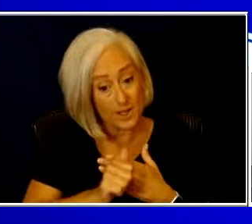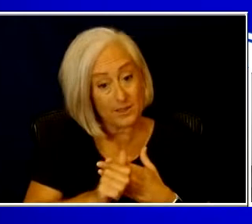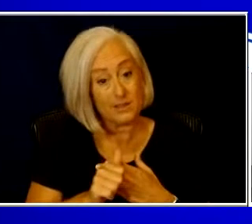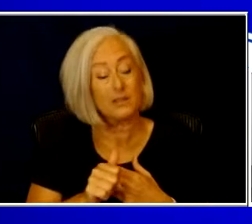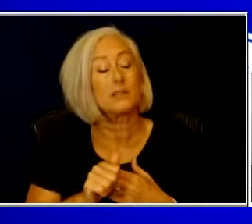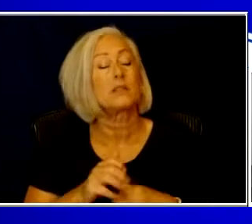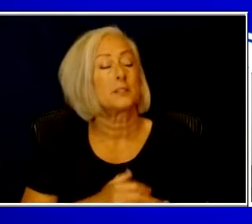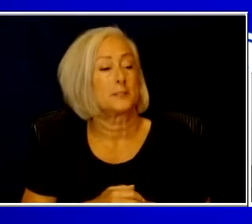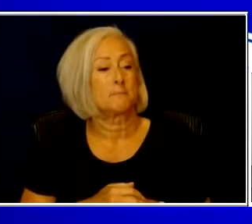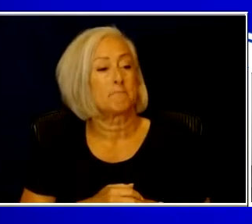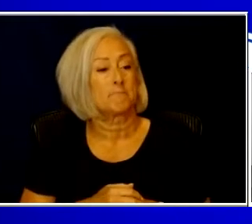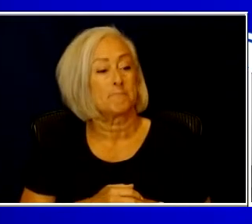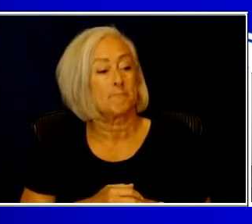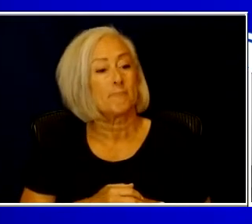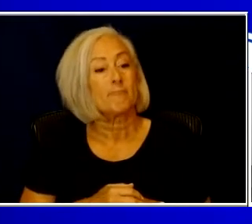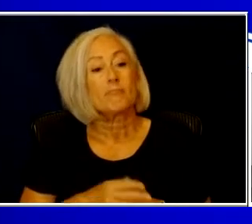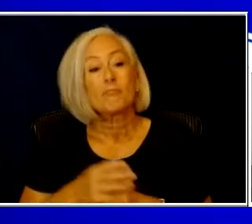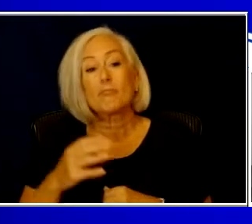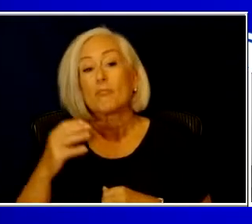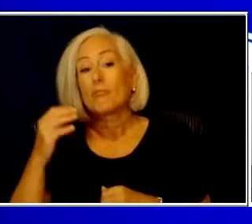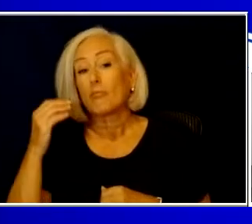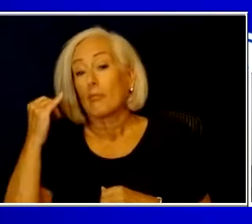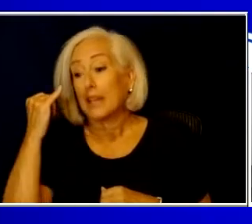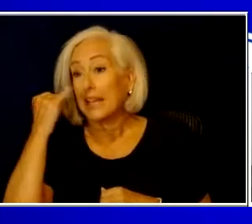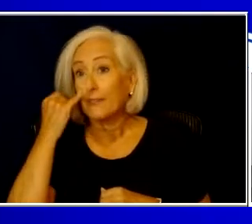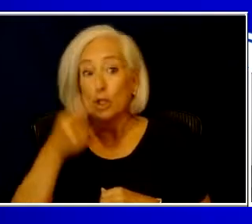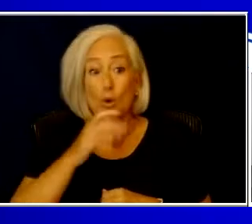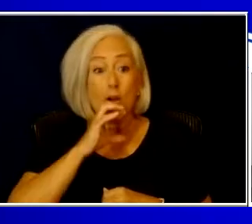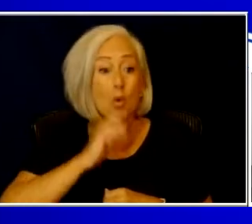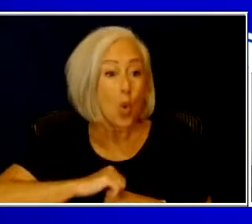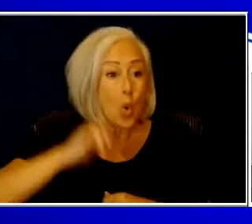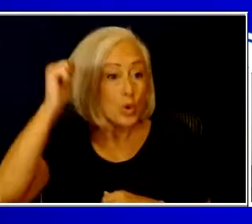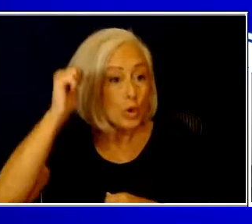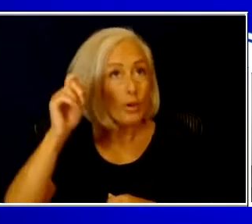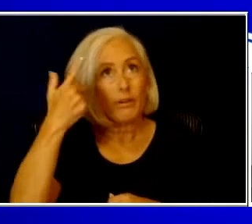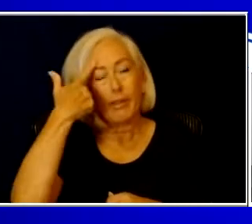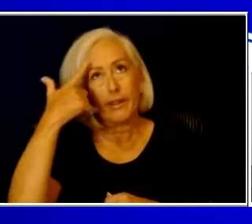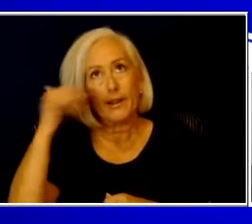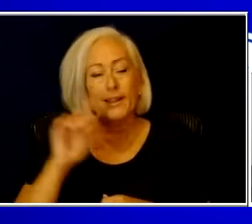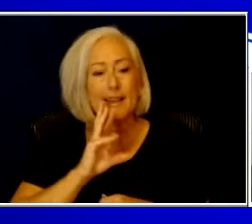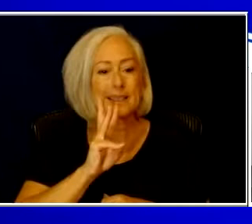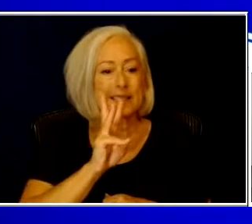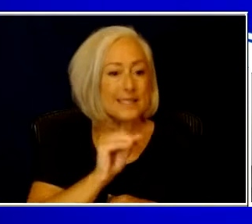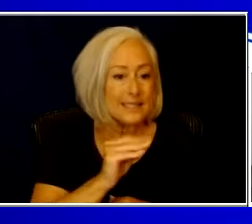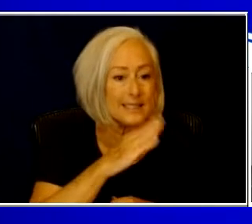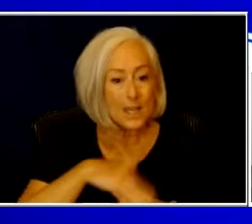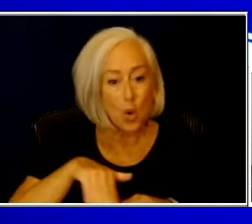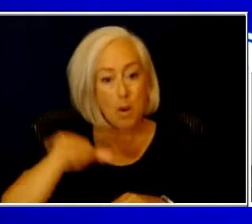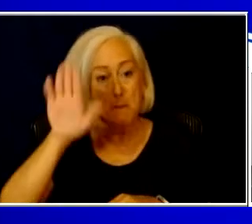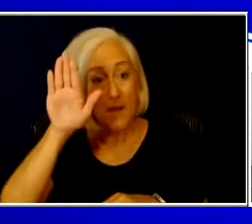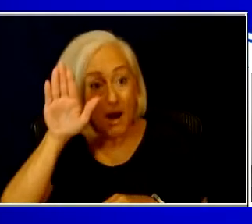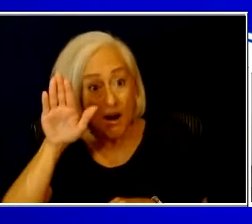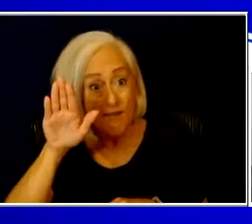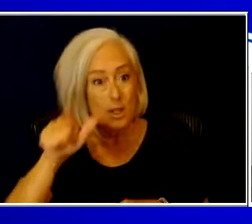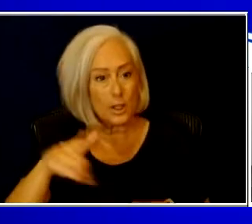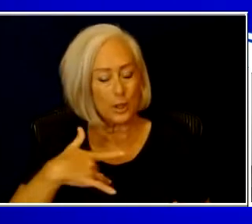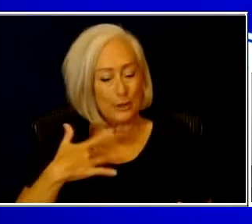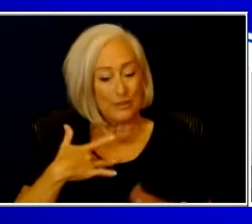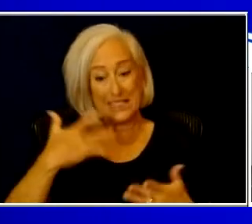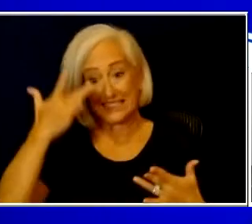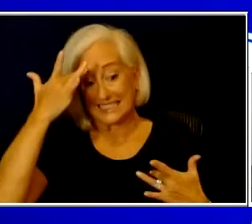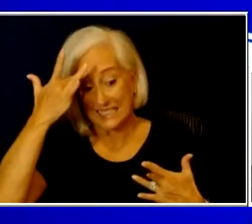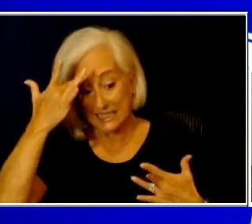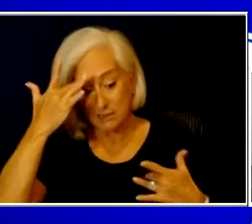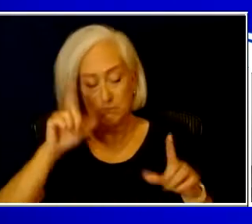you are in that older age group, so say 60 or over, and you are getting symptoms, it is important to test early and